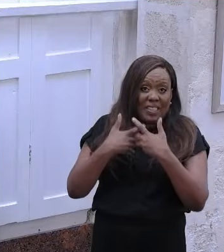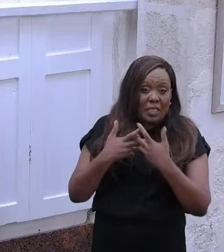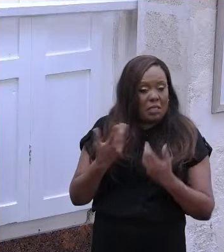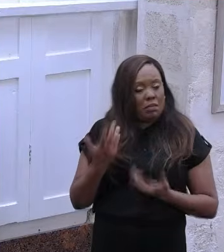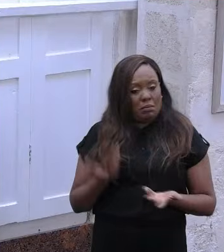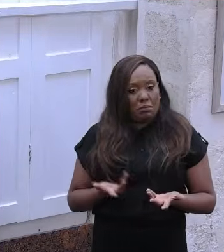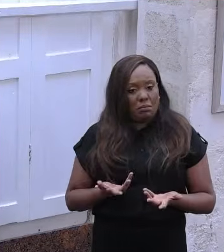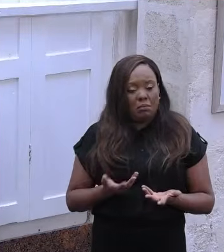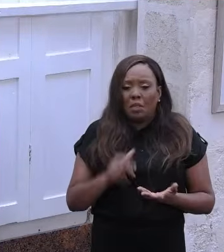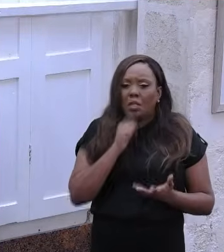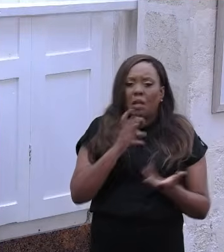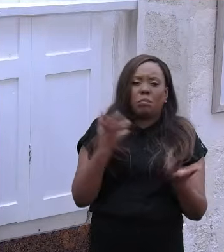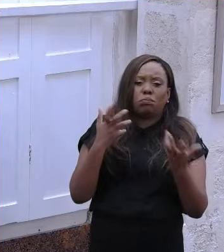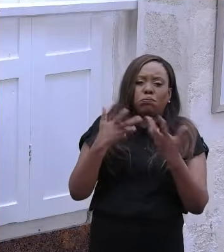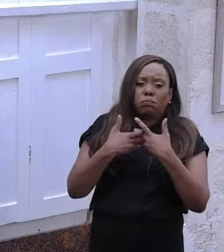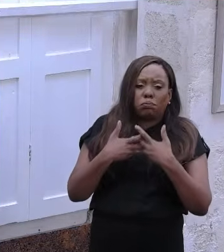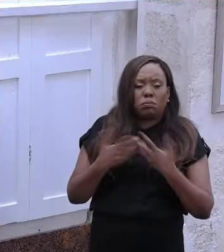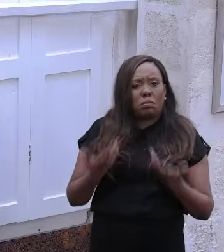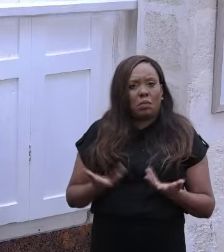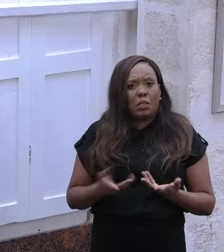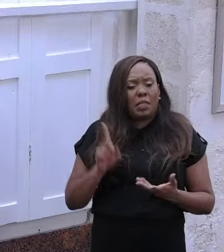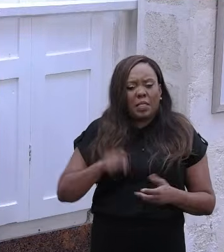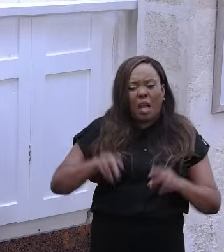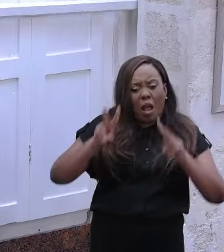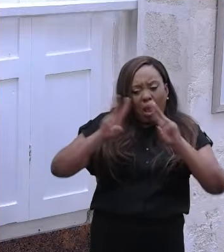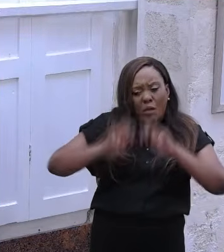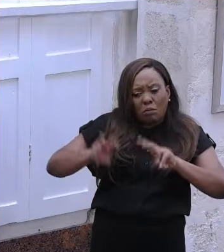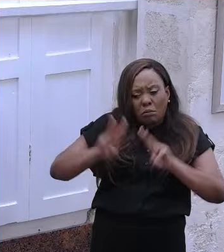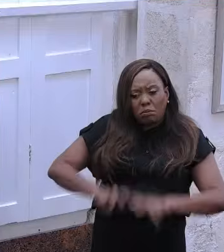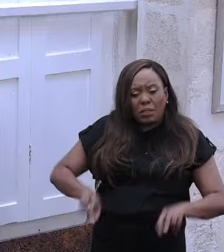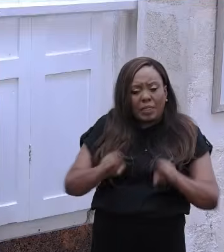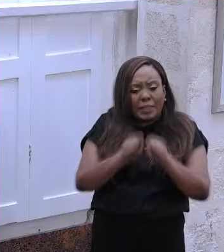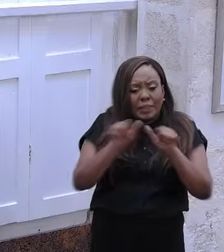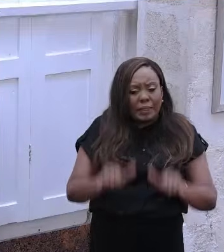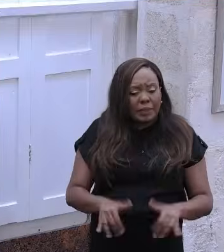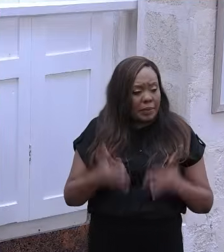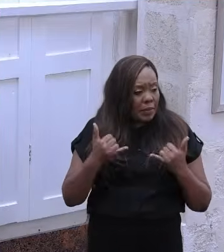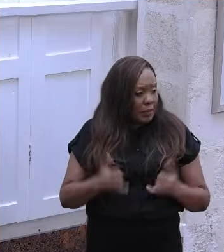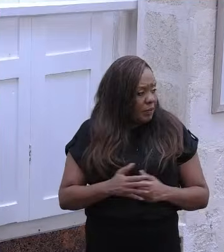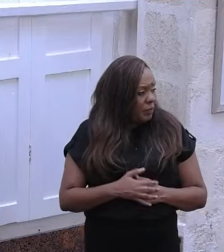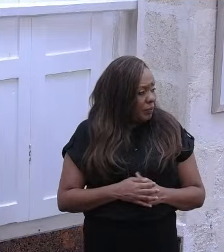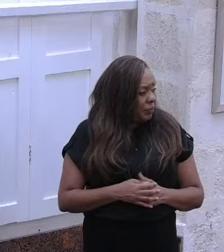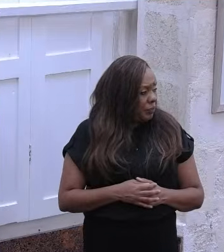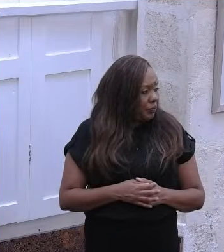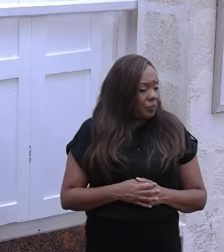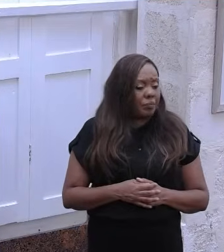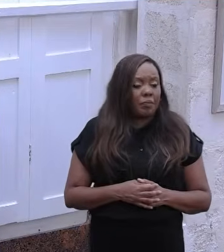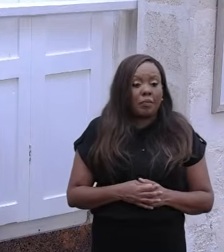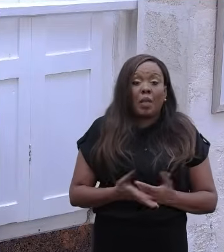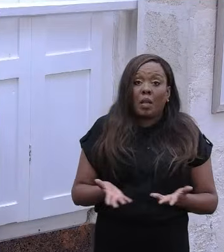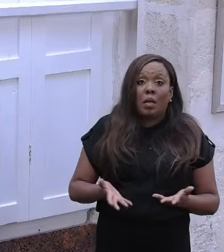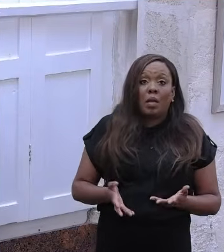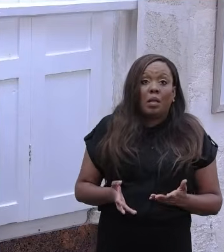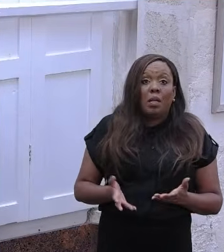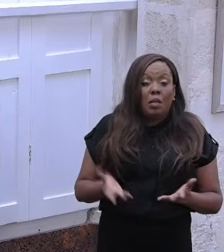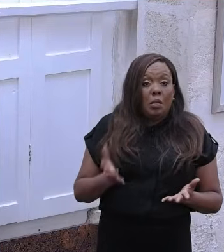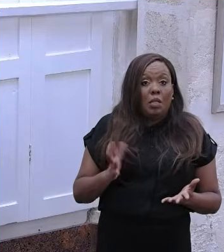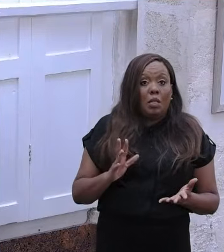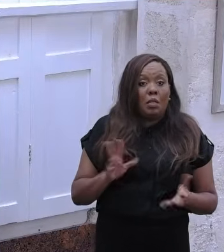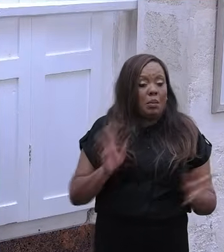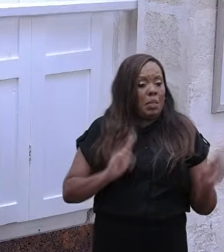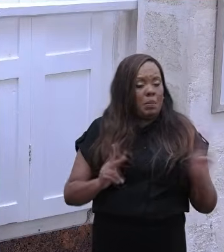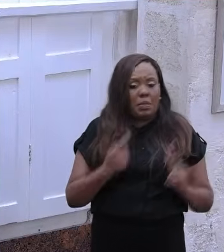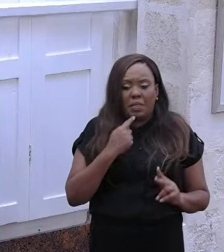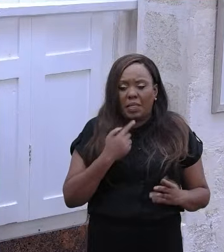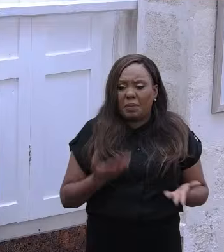purpose. And it needs to be re-examined. Whether we accelerate persons to citizenship, and the question is, okay, you may feel